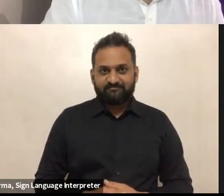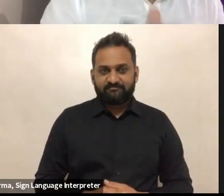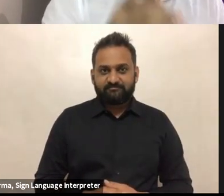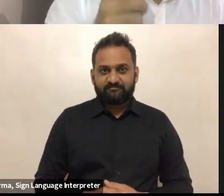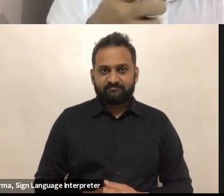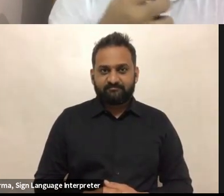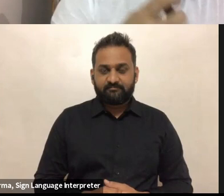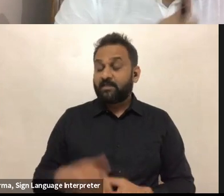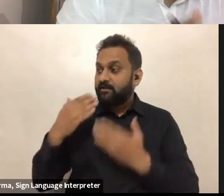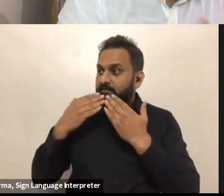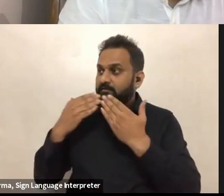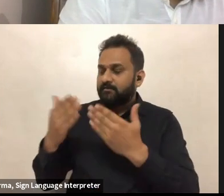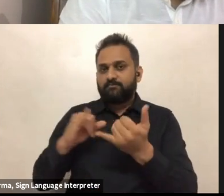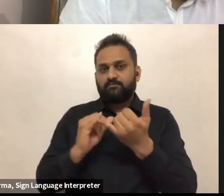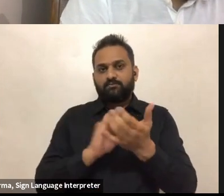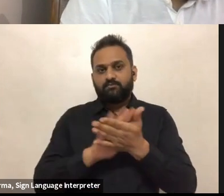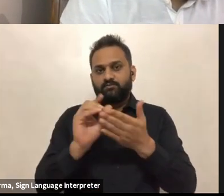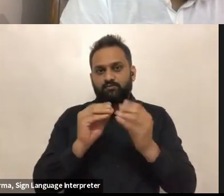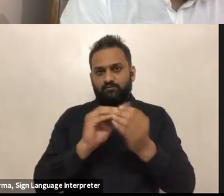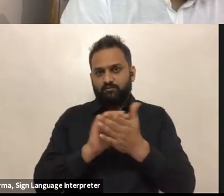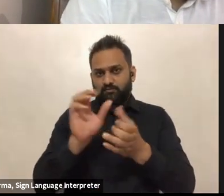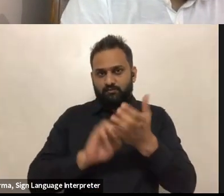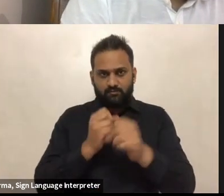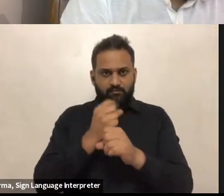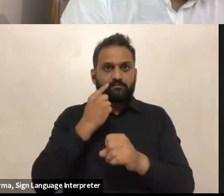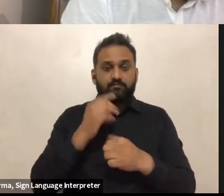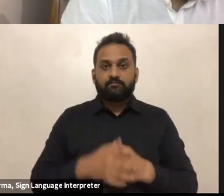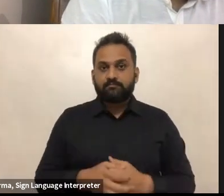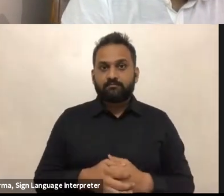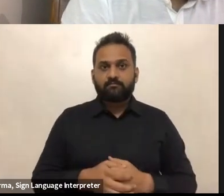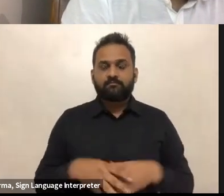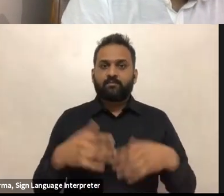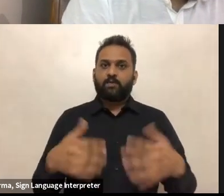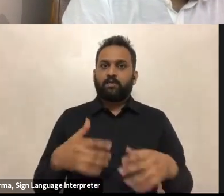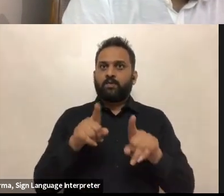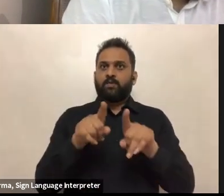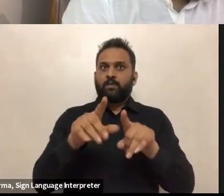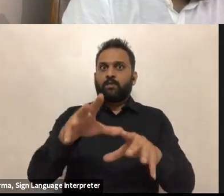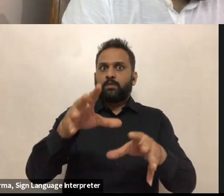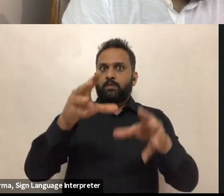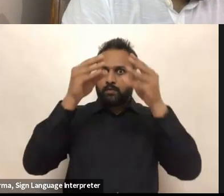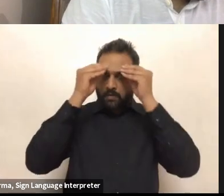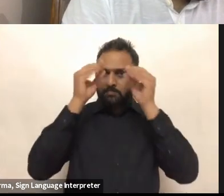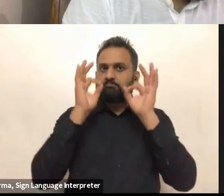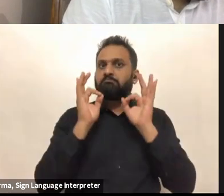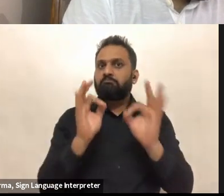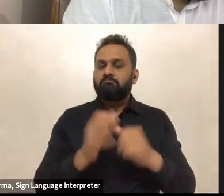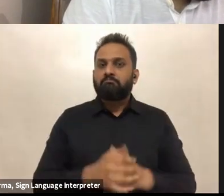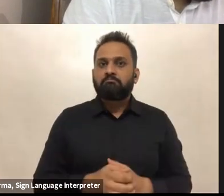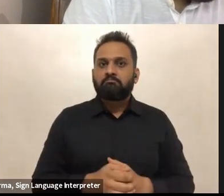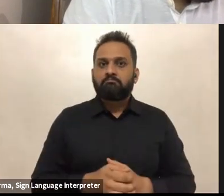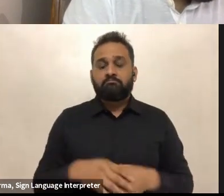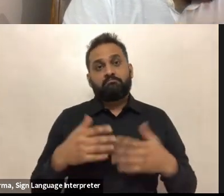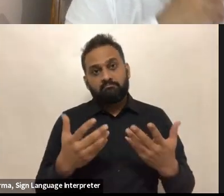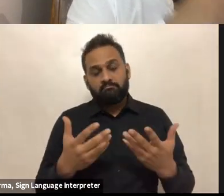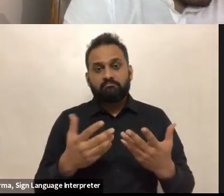Thank you, Shivangi. That's a lot to take in, and it's obviously